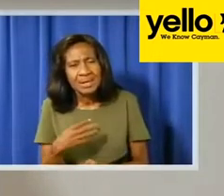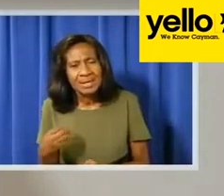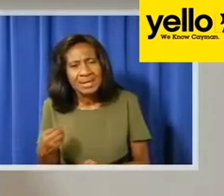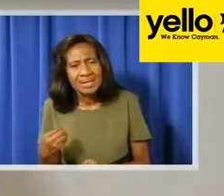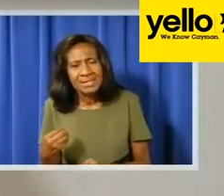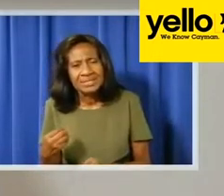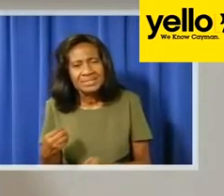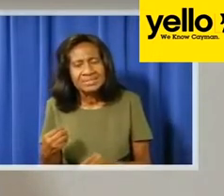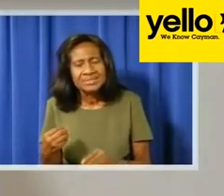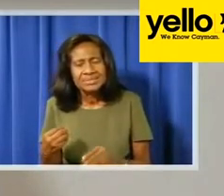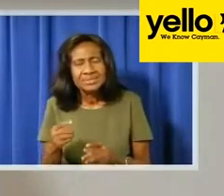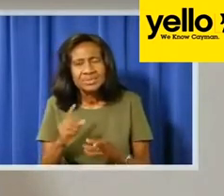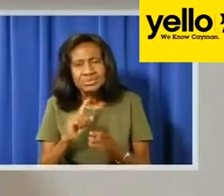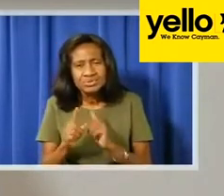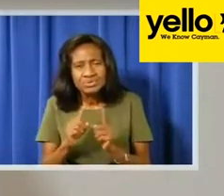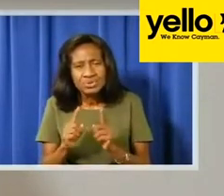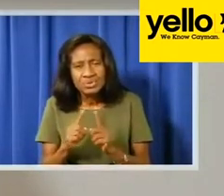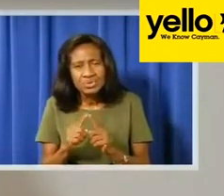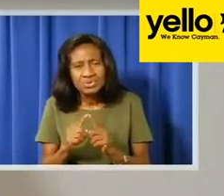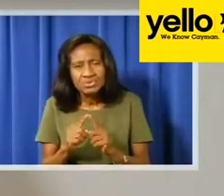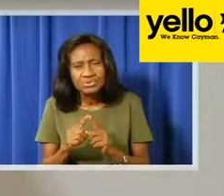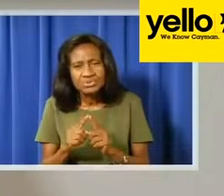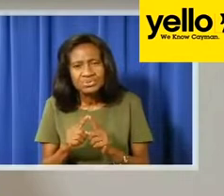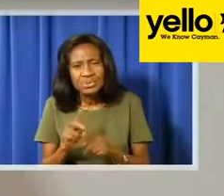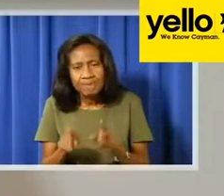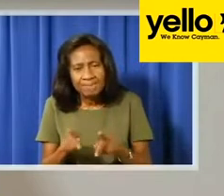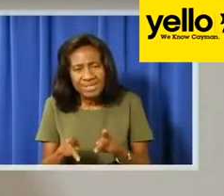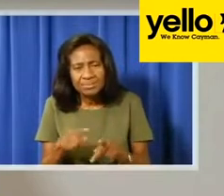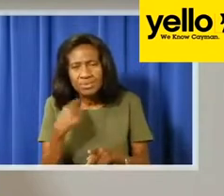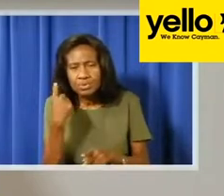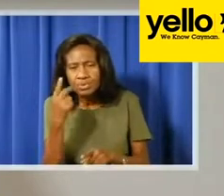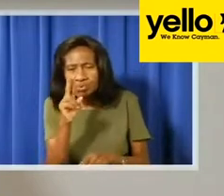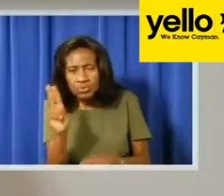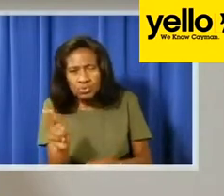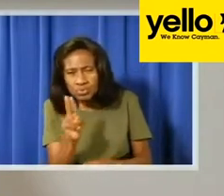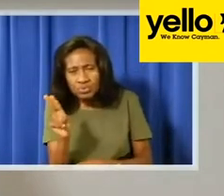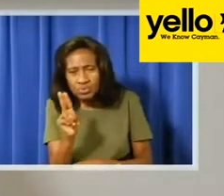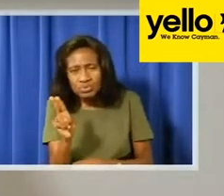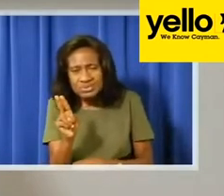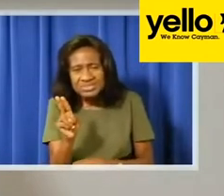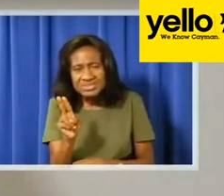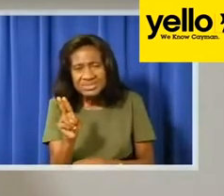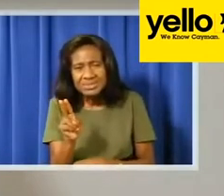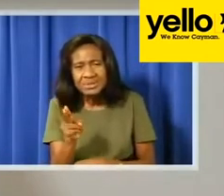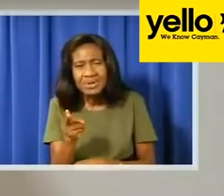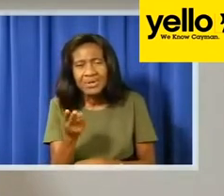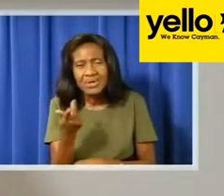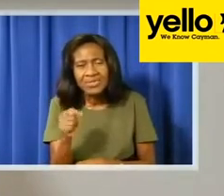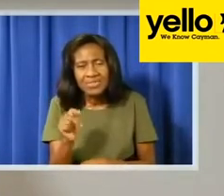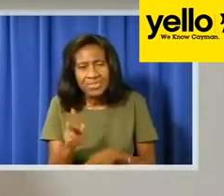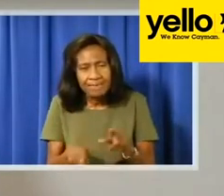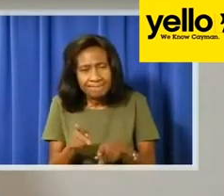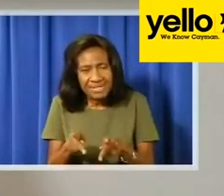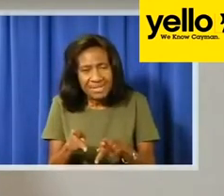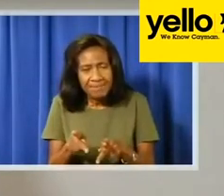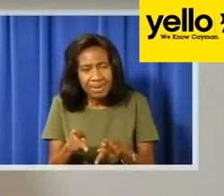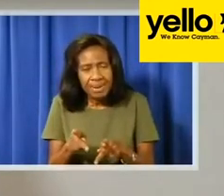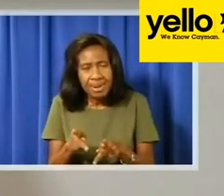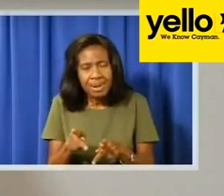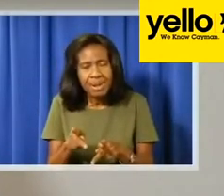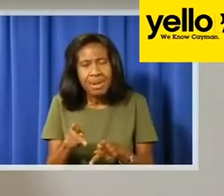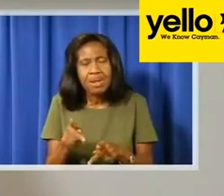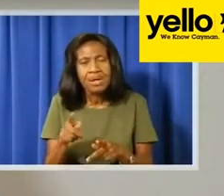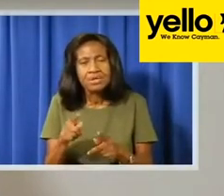down to their level, but using those influencers to really get to that specific target audience and age group,